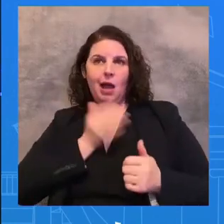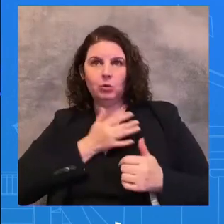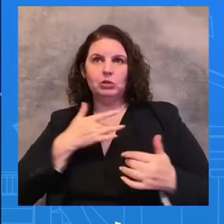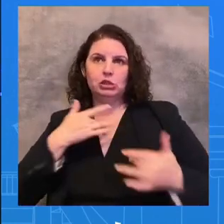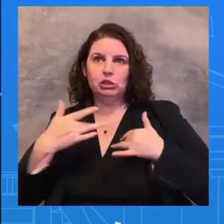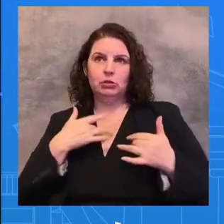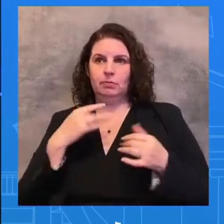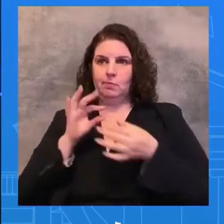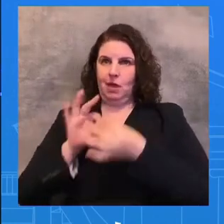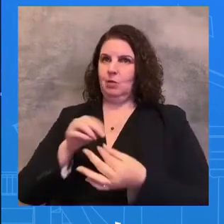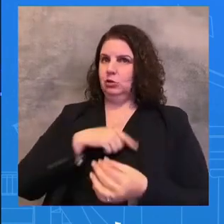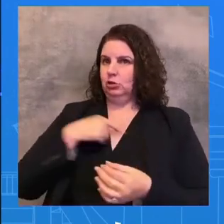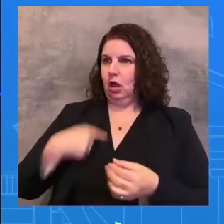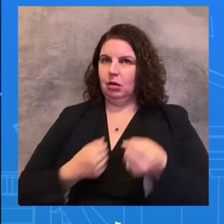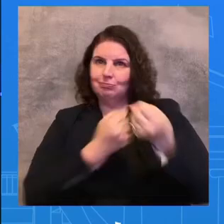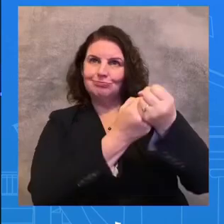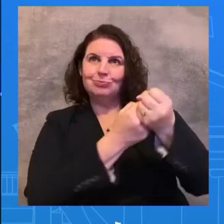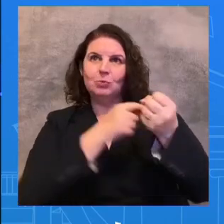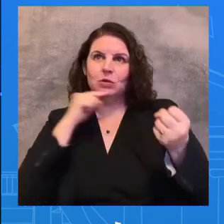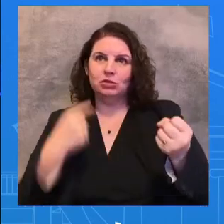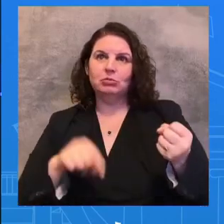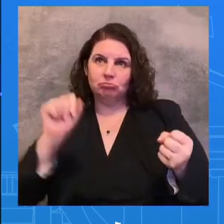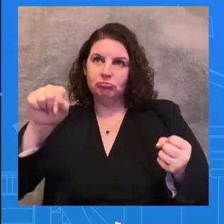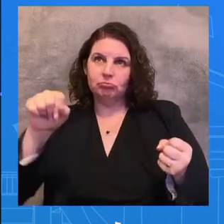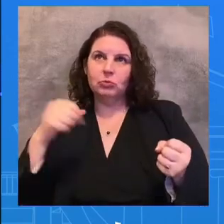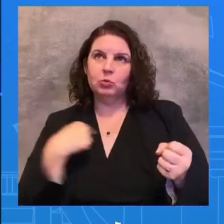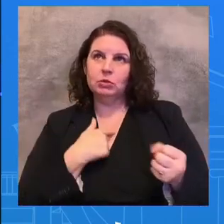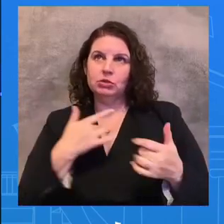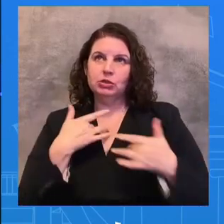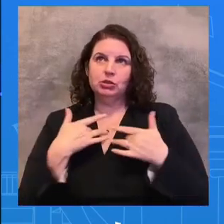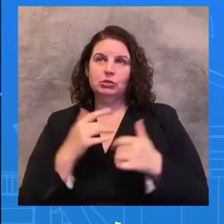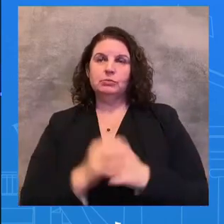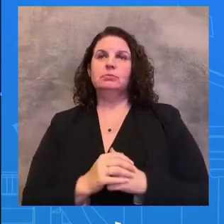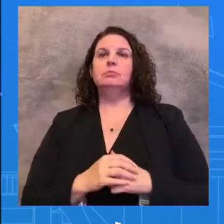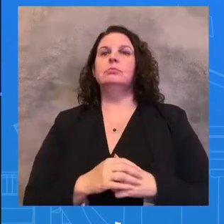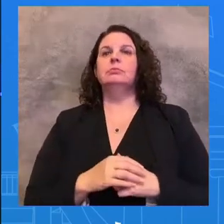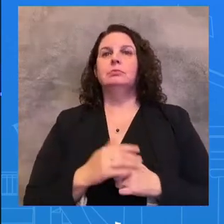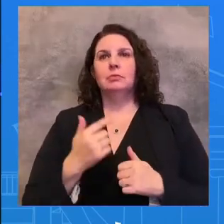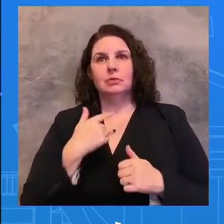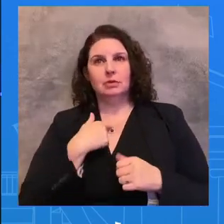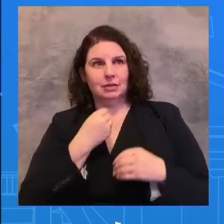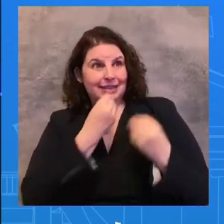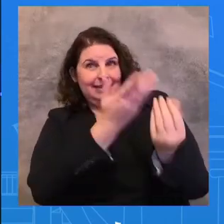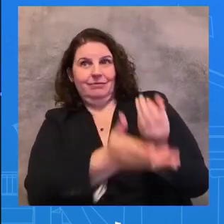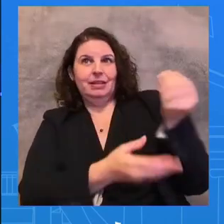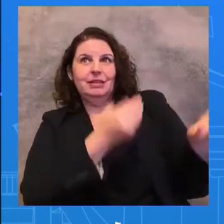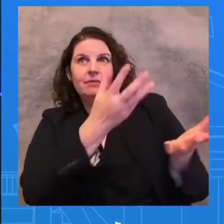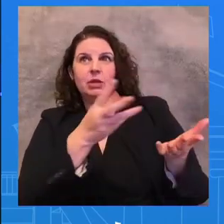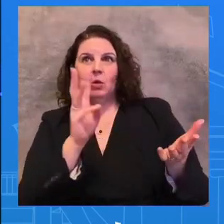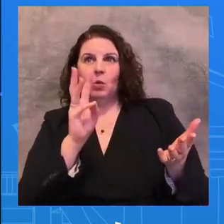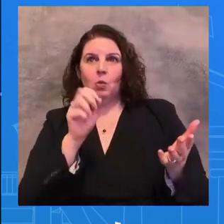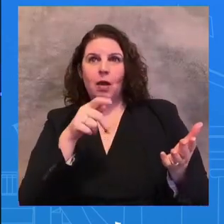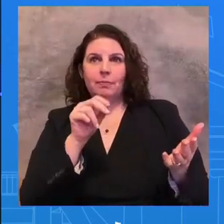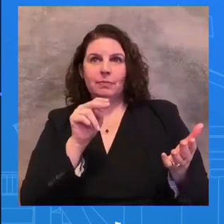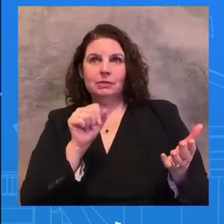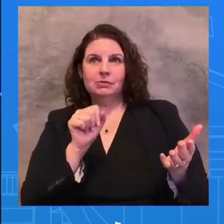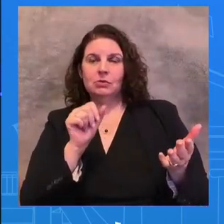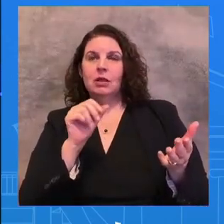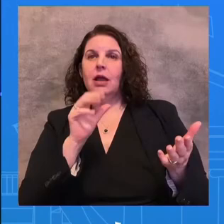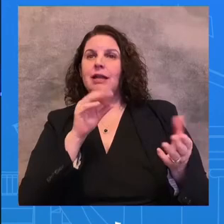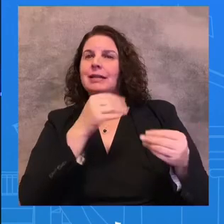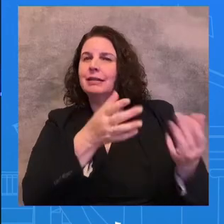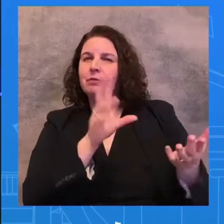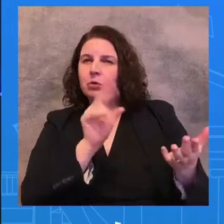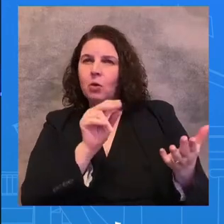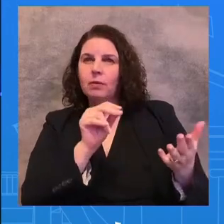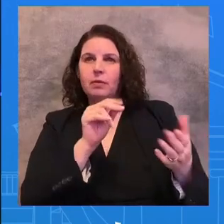giving weapons directly, but providing inputs to Russia's defense industrial base. That is happening. That is something we're concerned about. We've